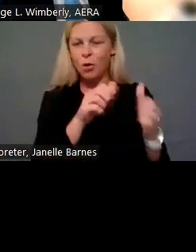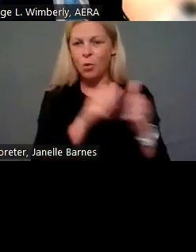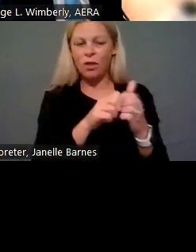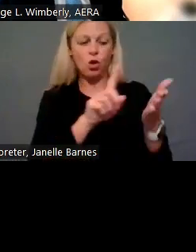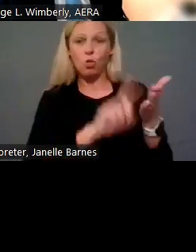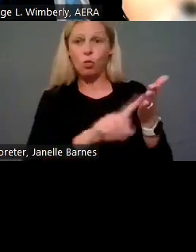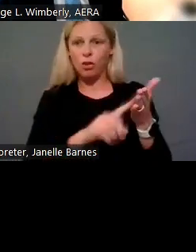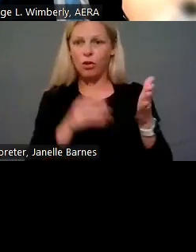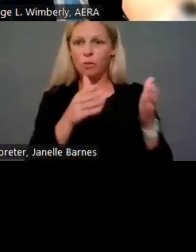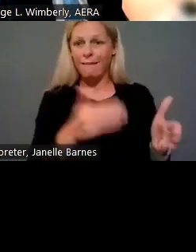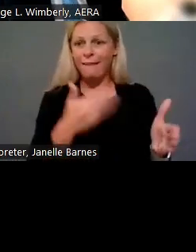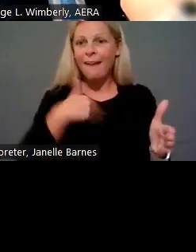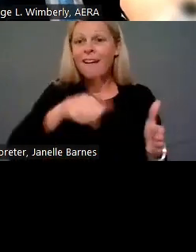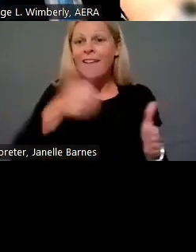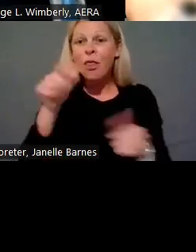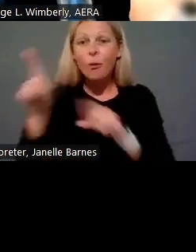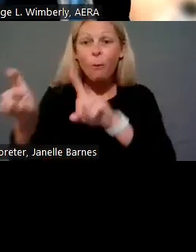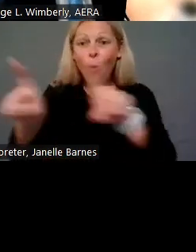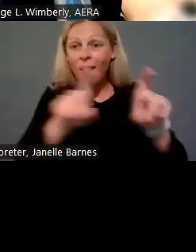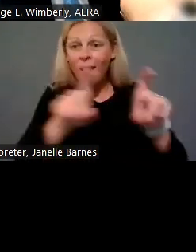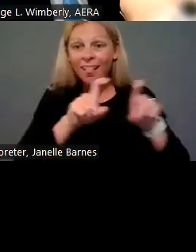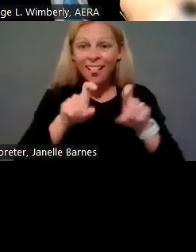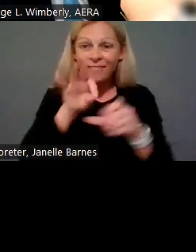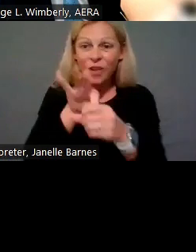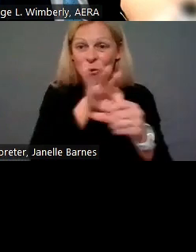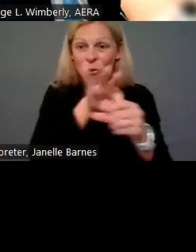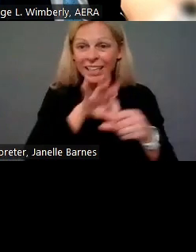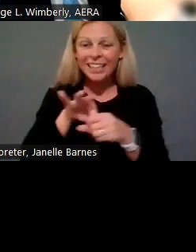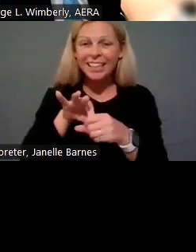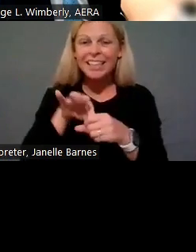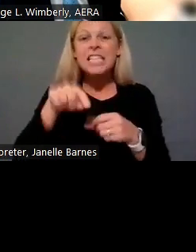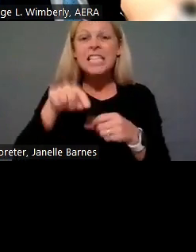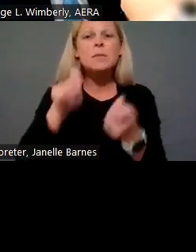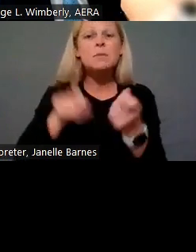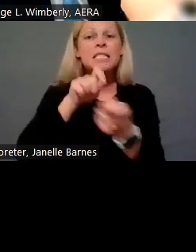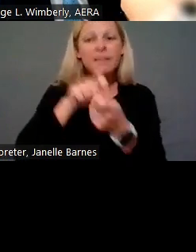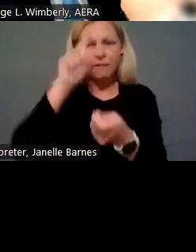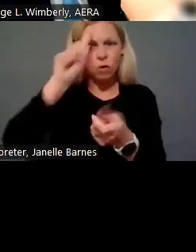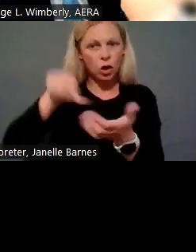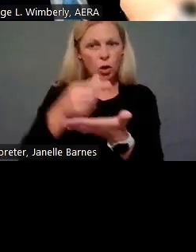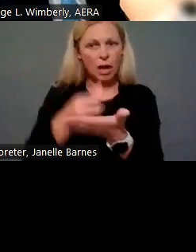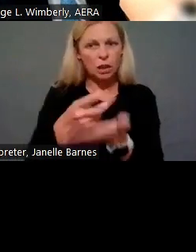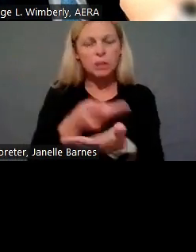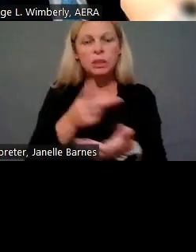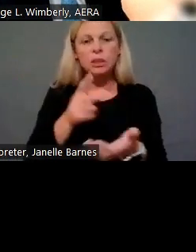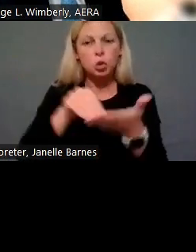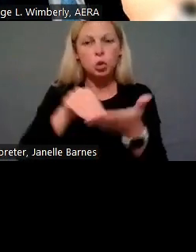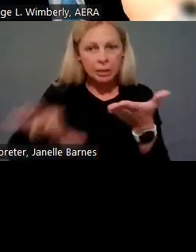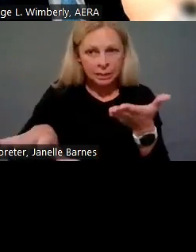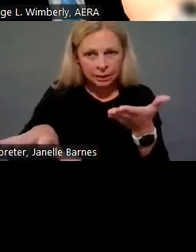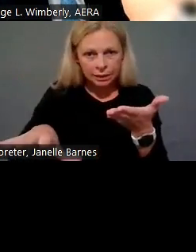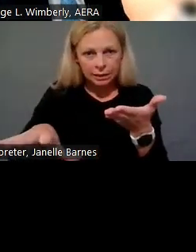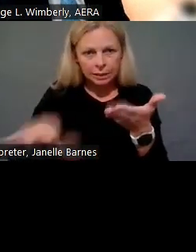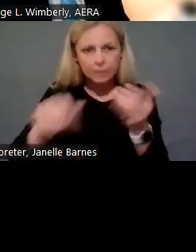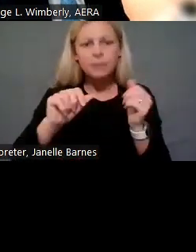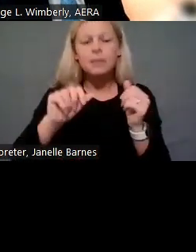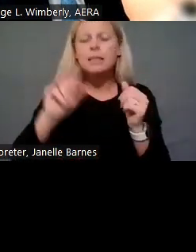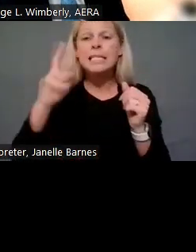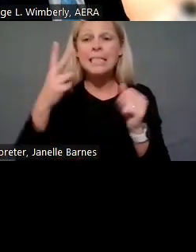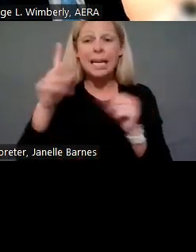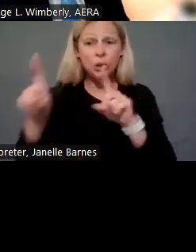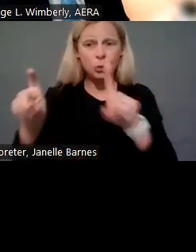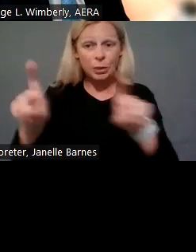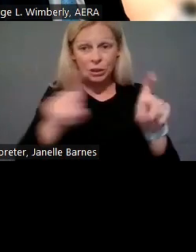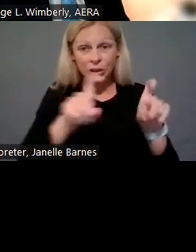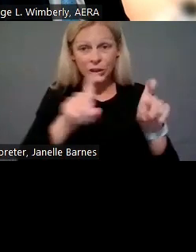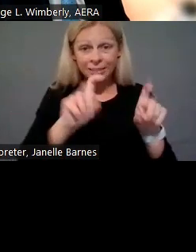I have another poll, and this is specifically for our graduate students. who are here. Our second poll, I